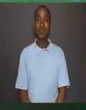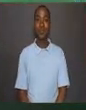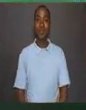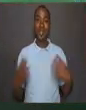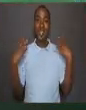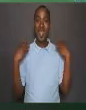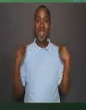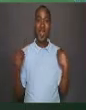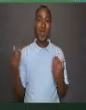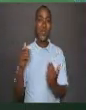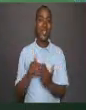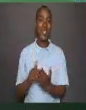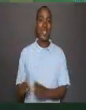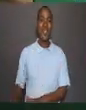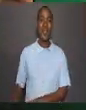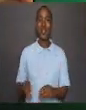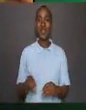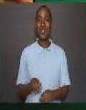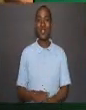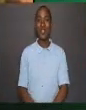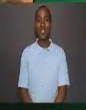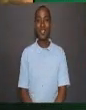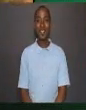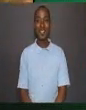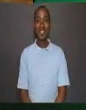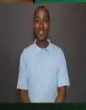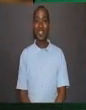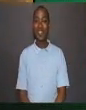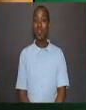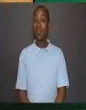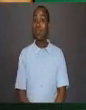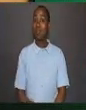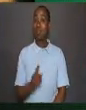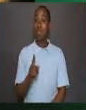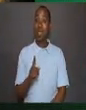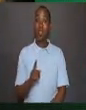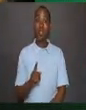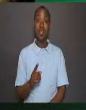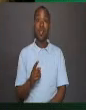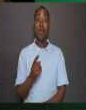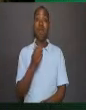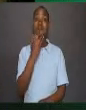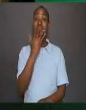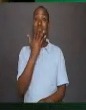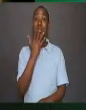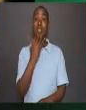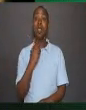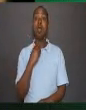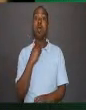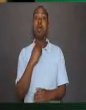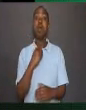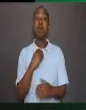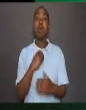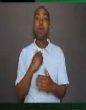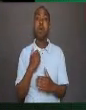Hello again, students. If you exhaled on a mirror, the mirror